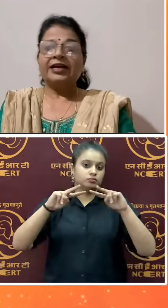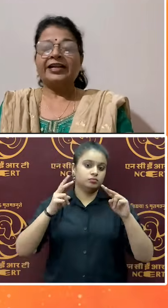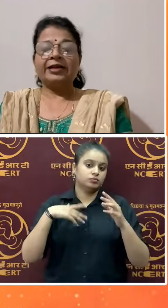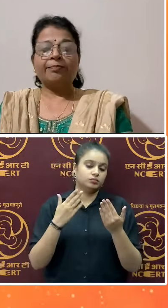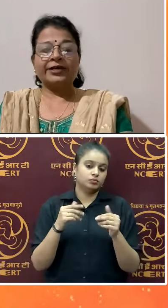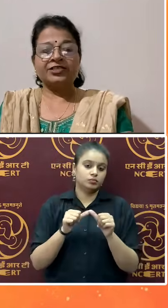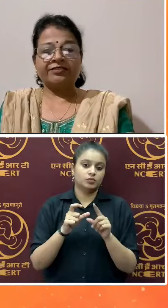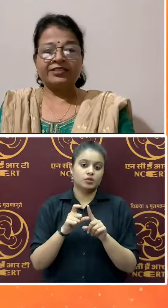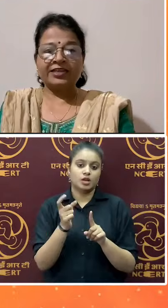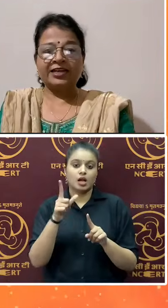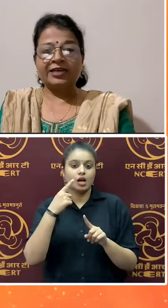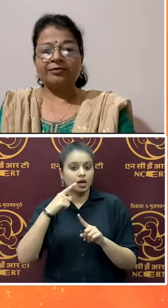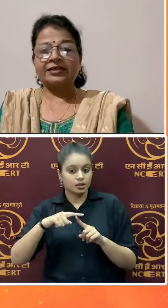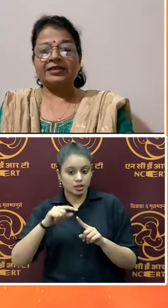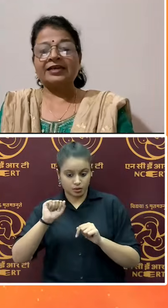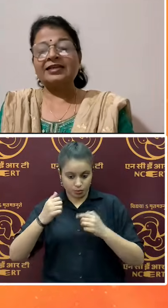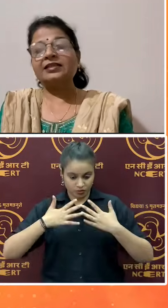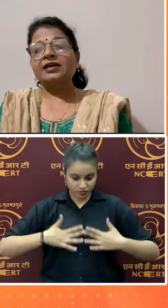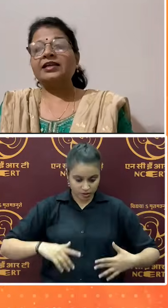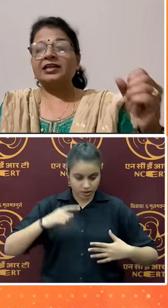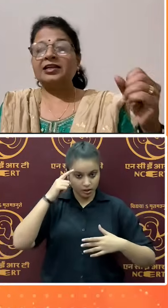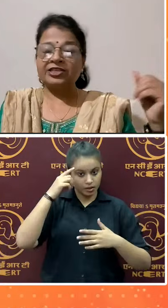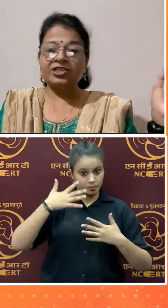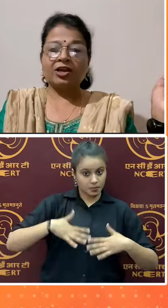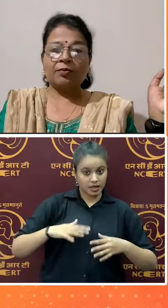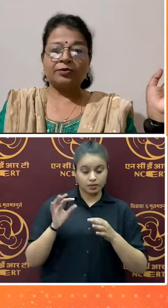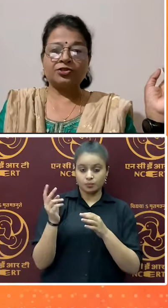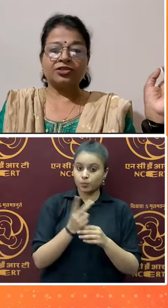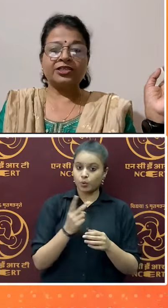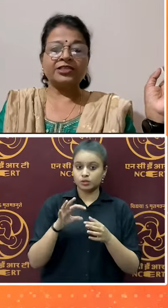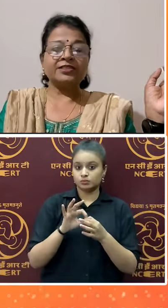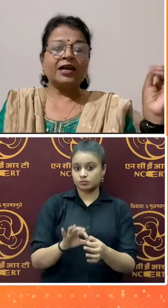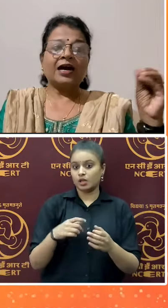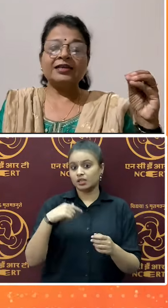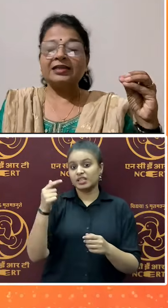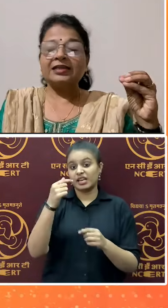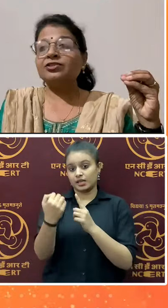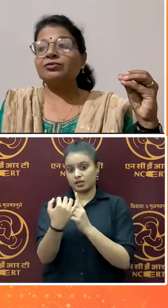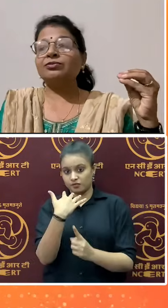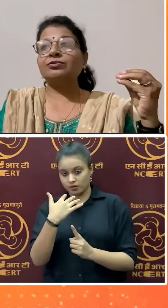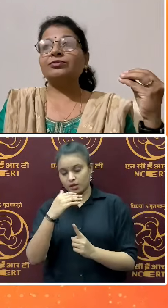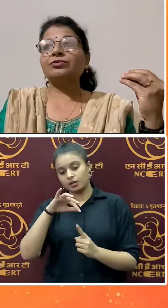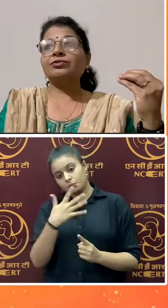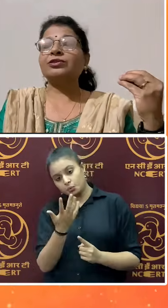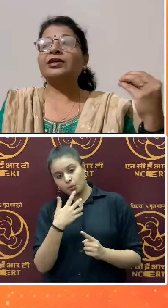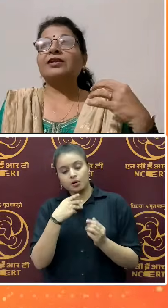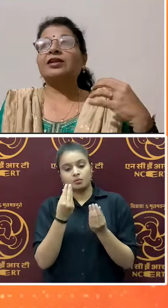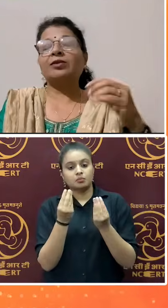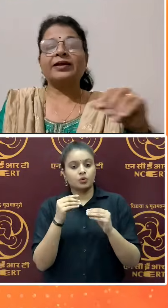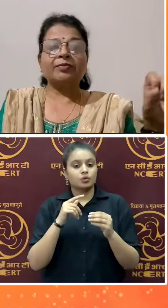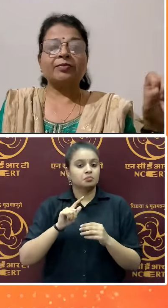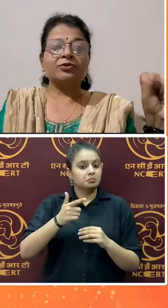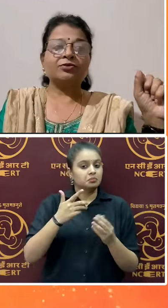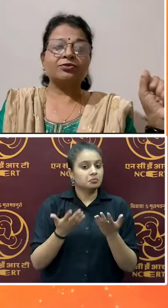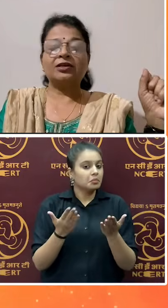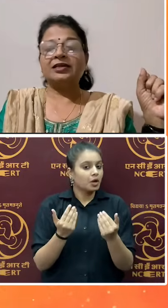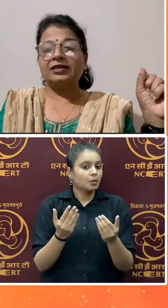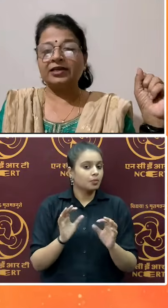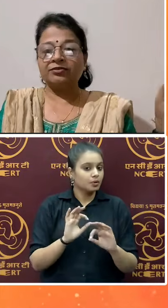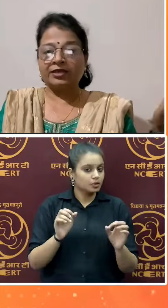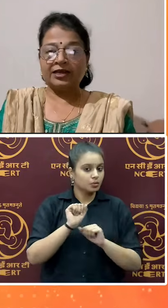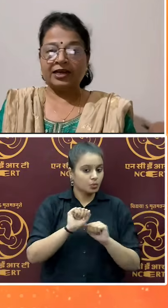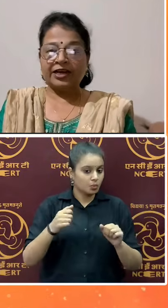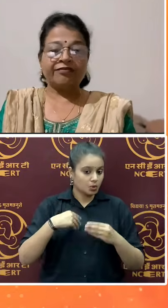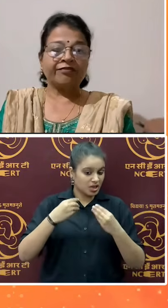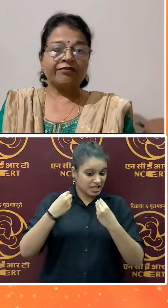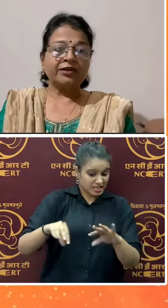adulthood, it impairs their physical and mental health, it limits their opportunities, and lead to, they will not be able to